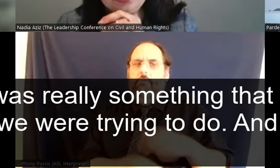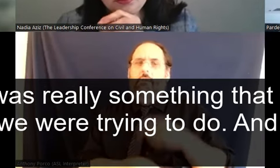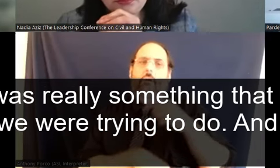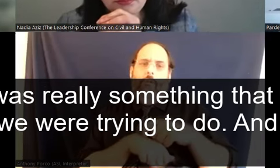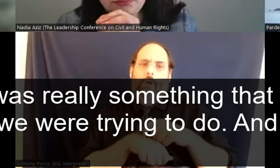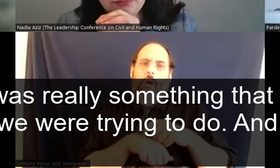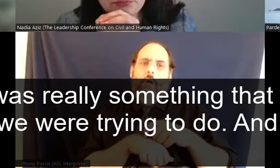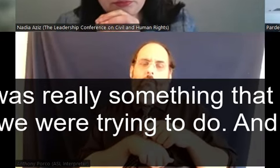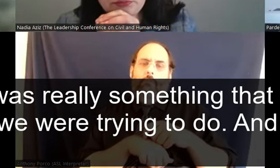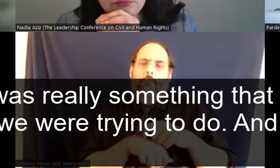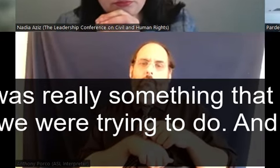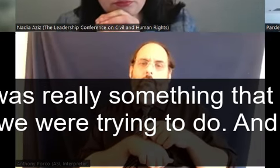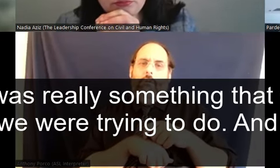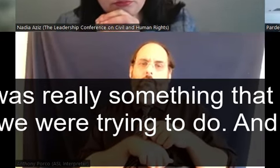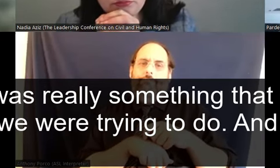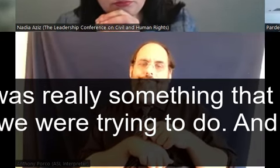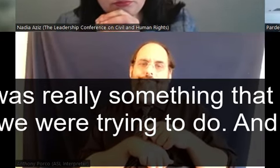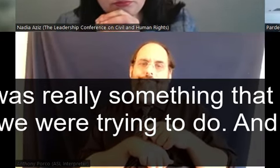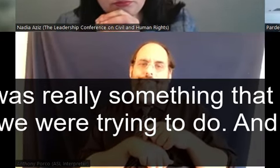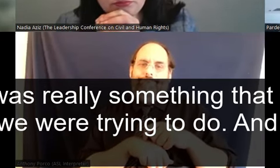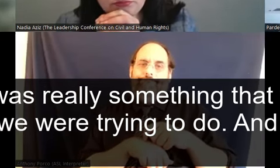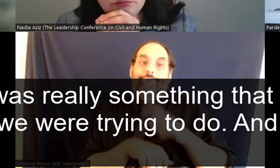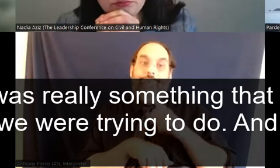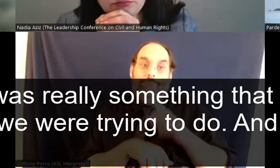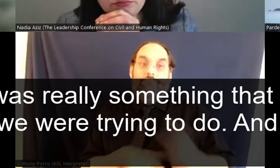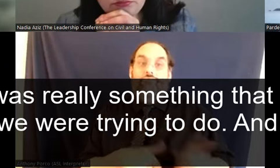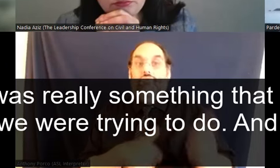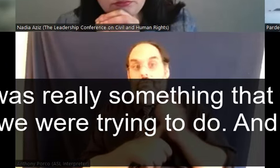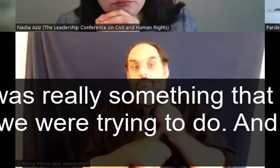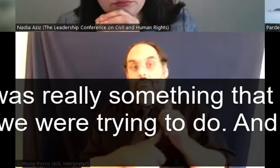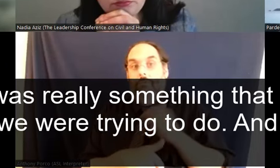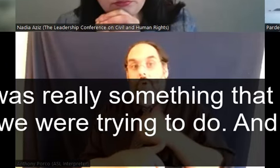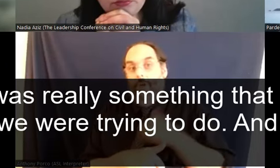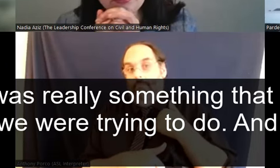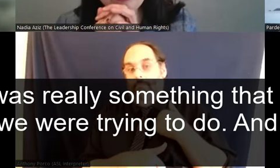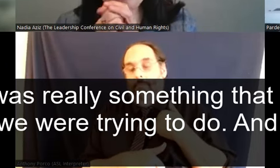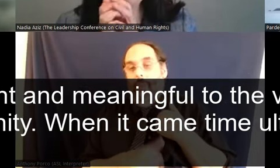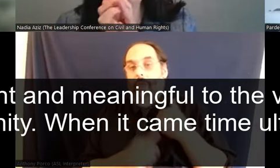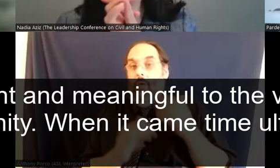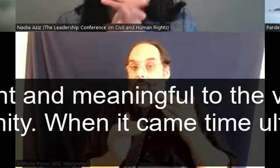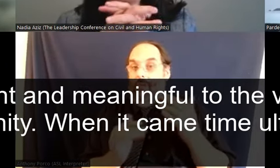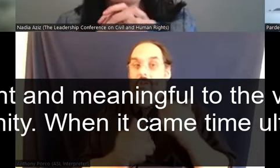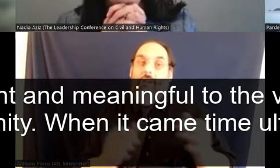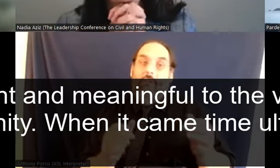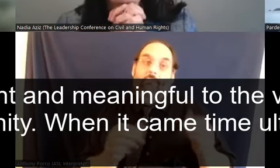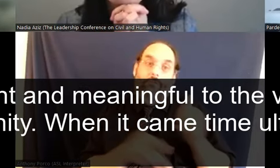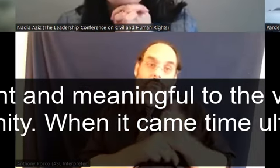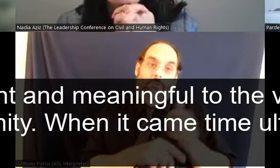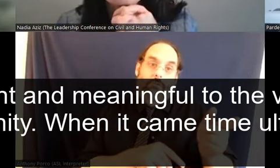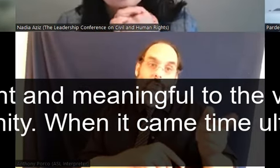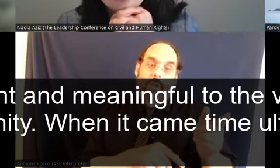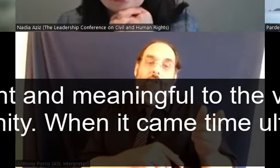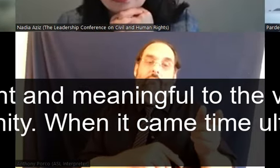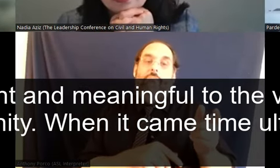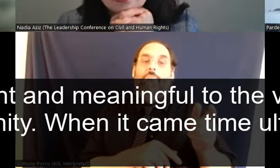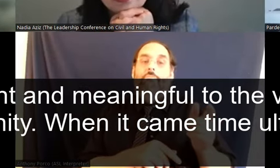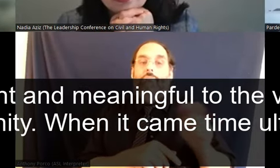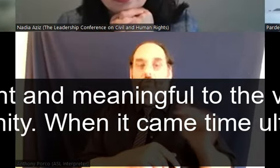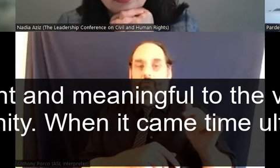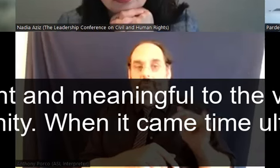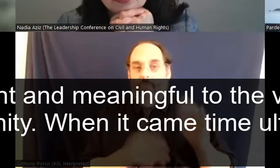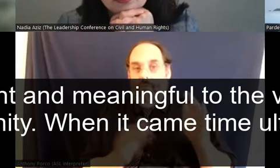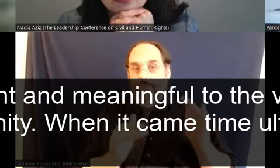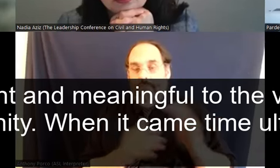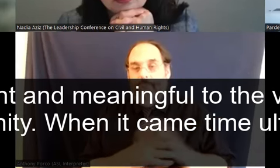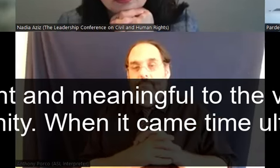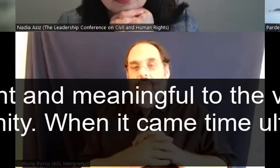was really something that was essential to what we were trying to do, and hopefully was very important and meaningful to the victim